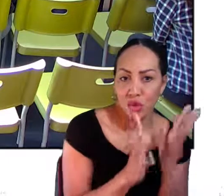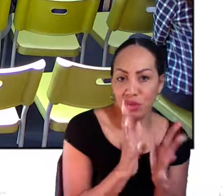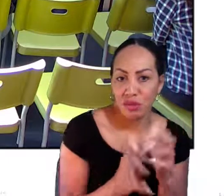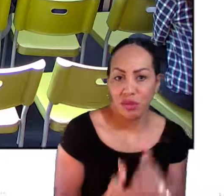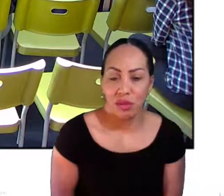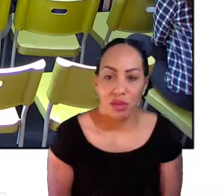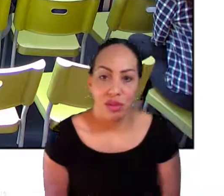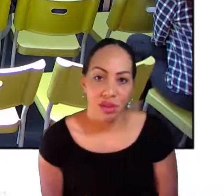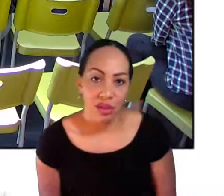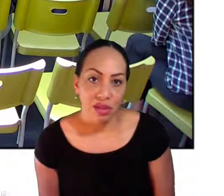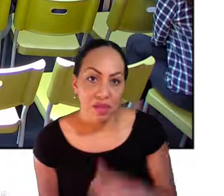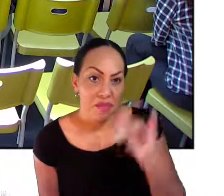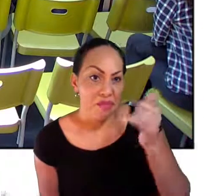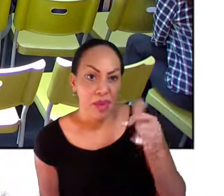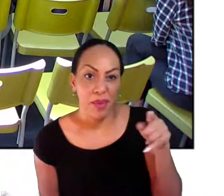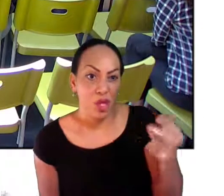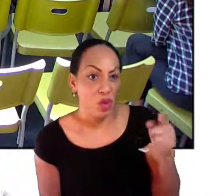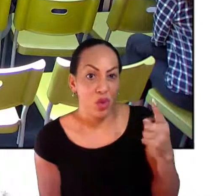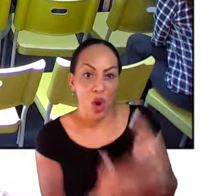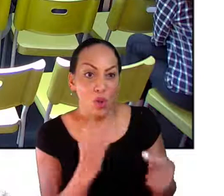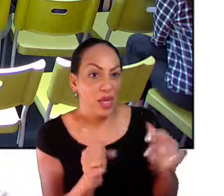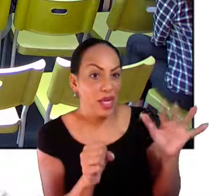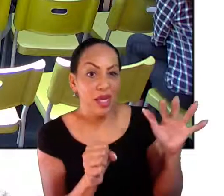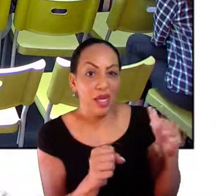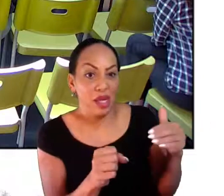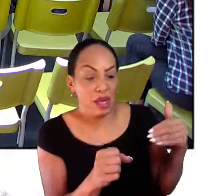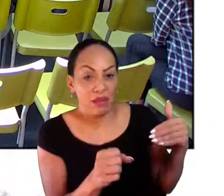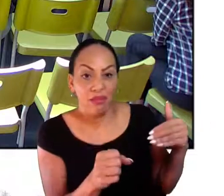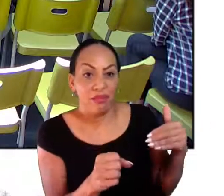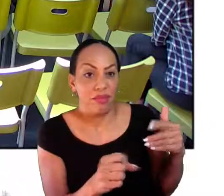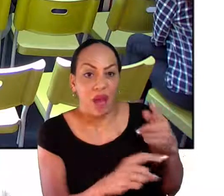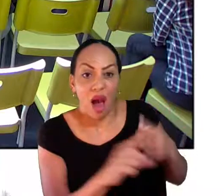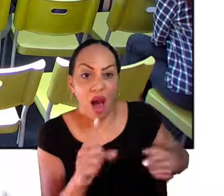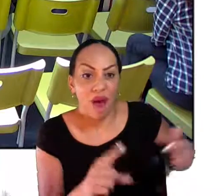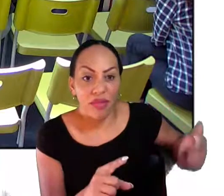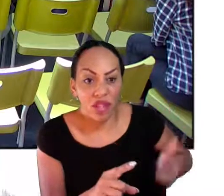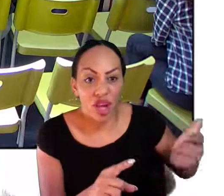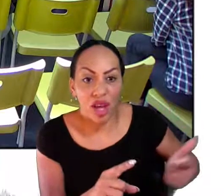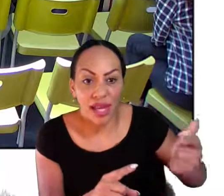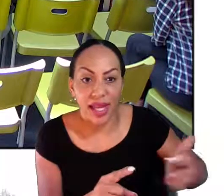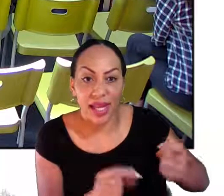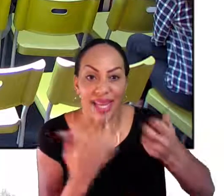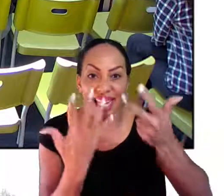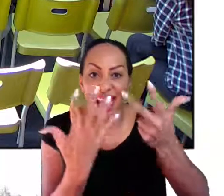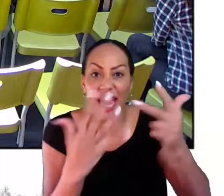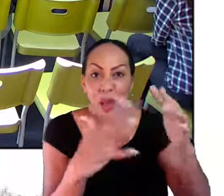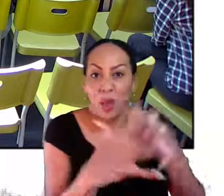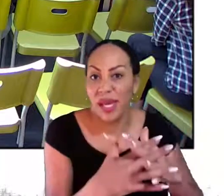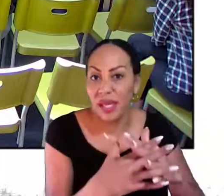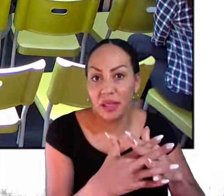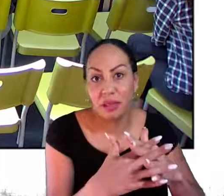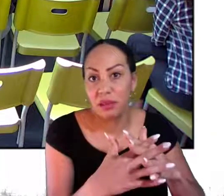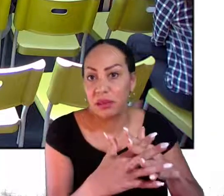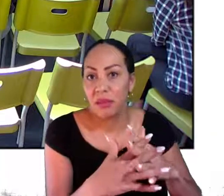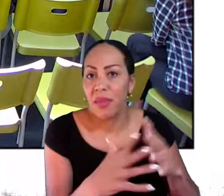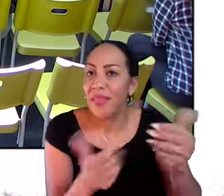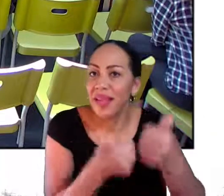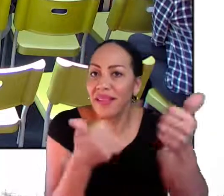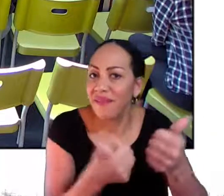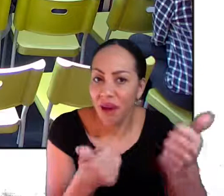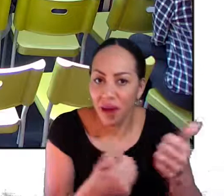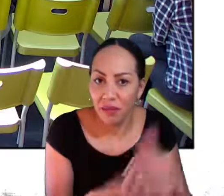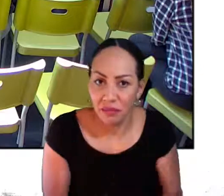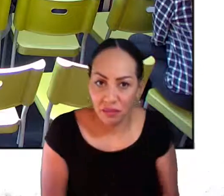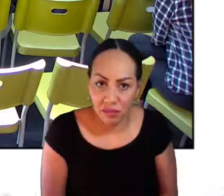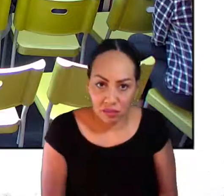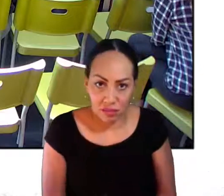8 weeks. That's all right, if that can be all right for you in terms of your project. Do they have to have finished the film by the